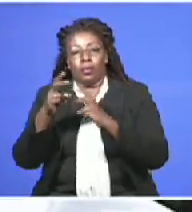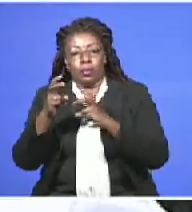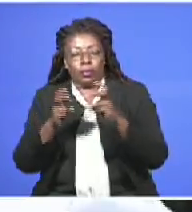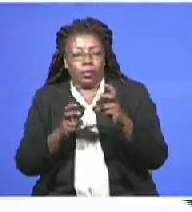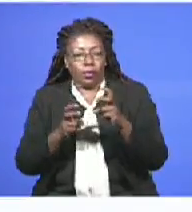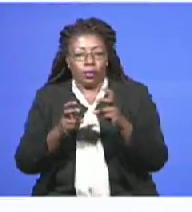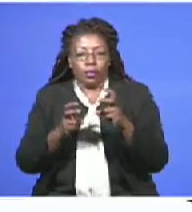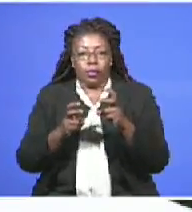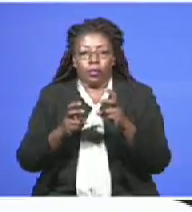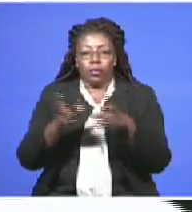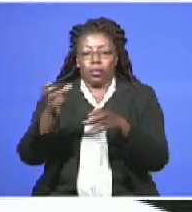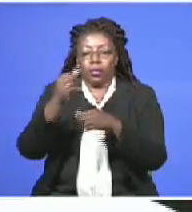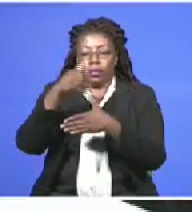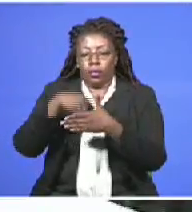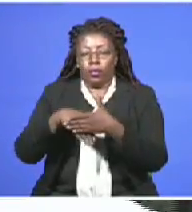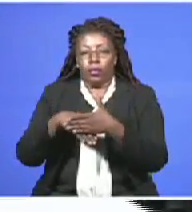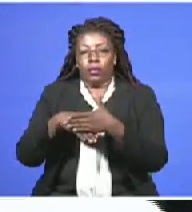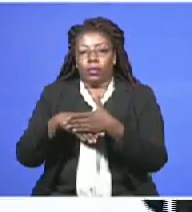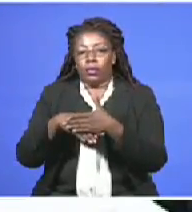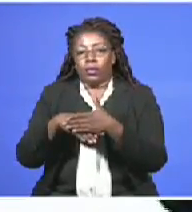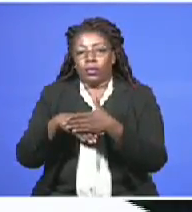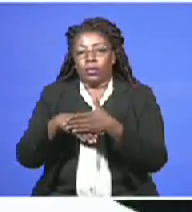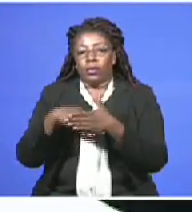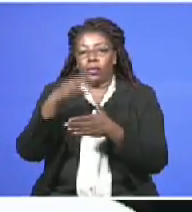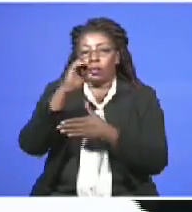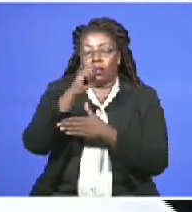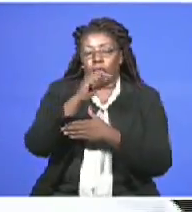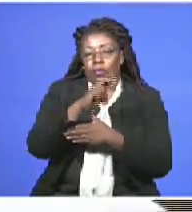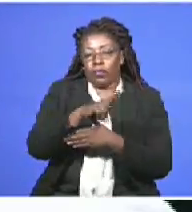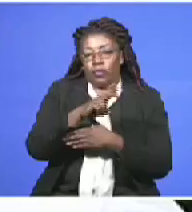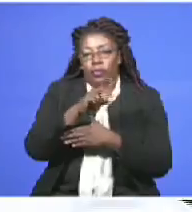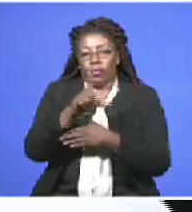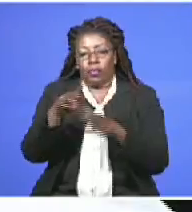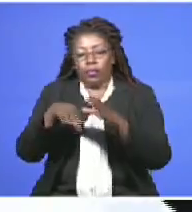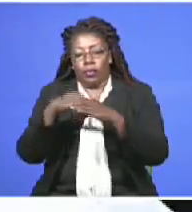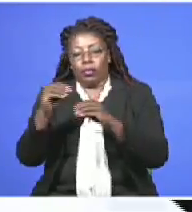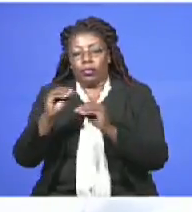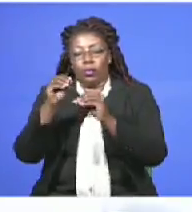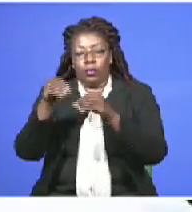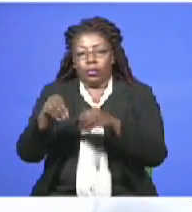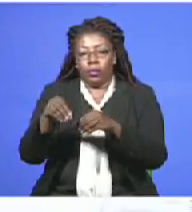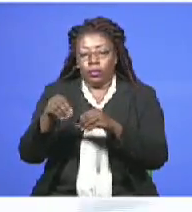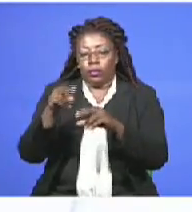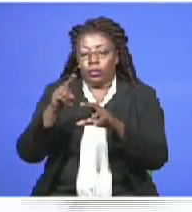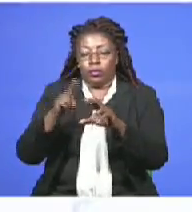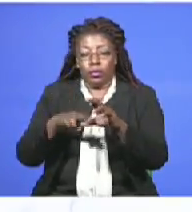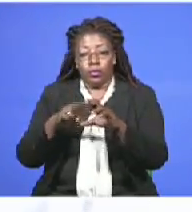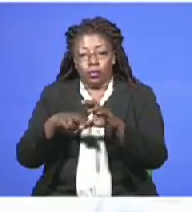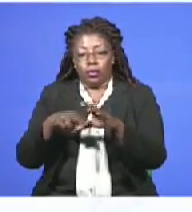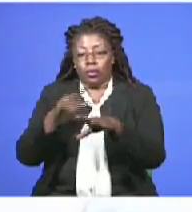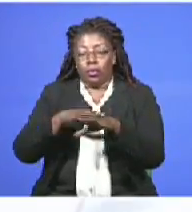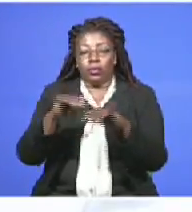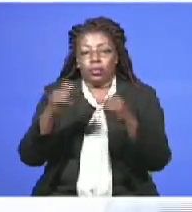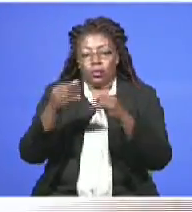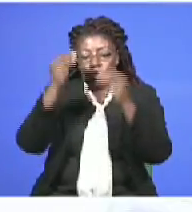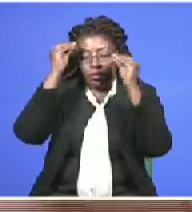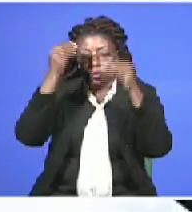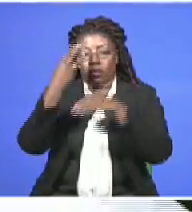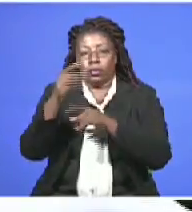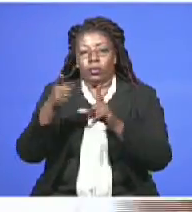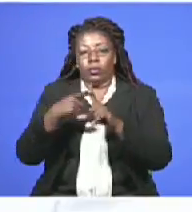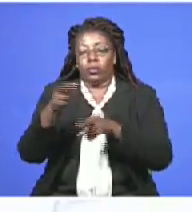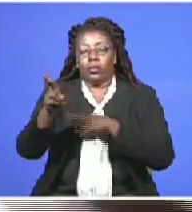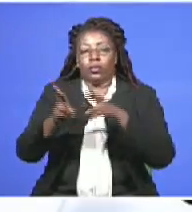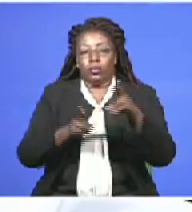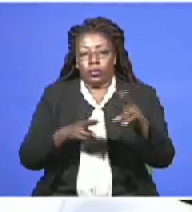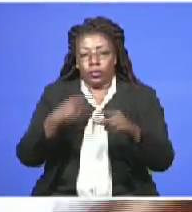but you know, when you get your key guys getting fouled out and stuff like that, and you put your bench on, you really gotta, teach them how to control